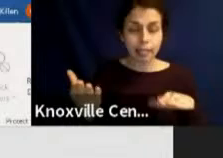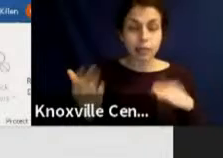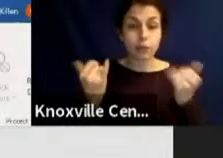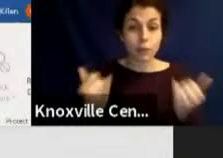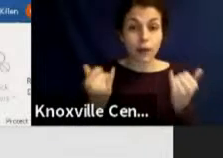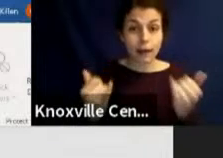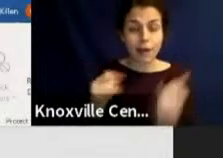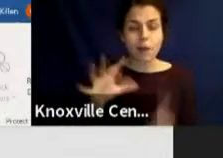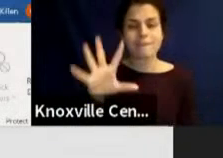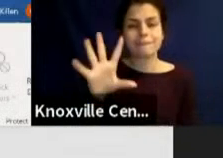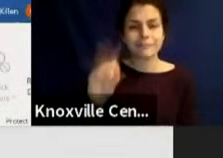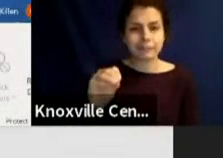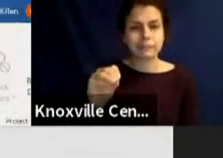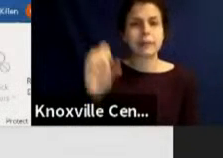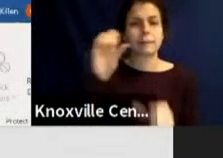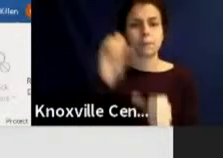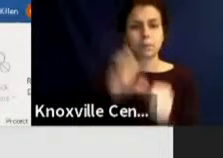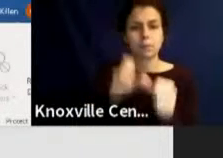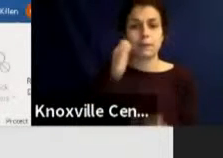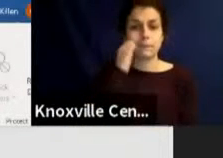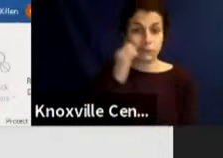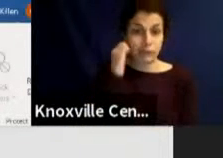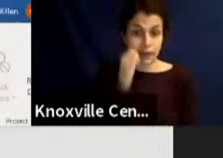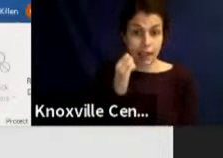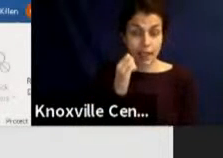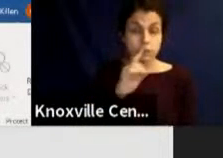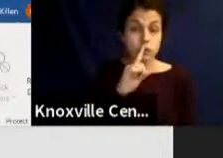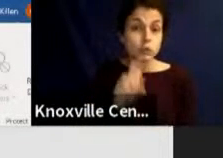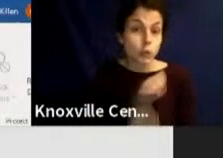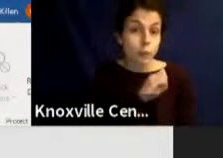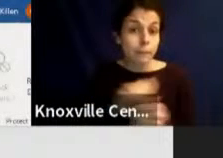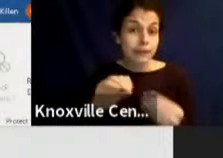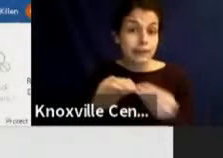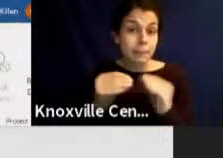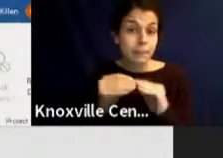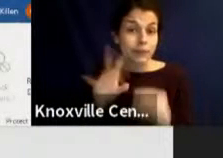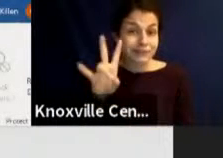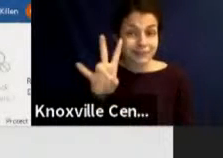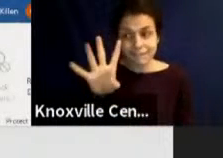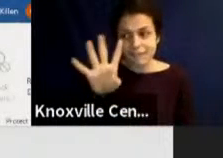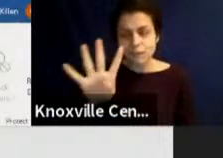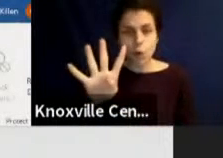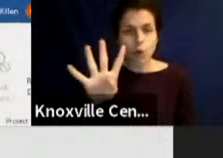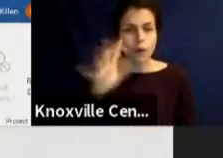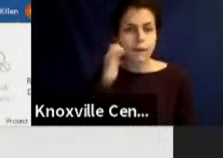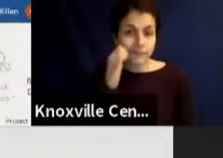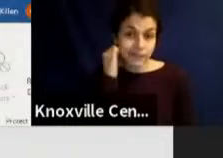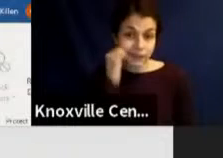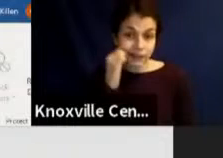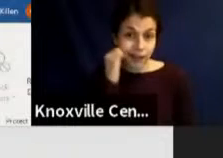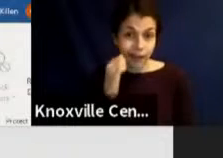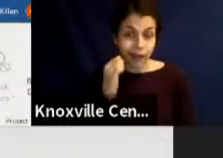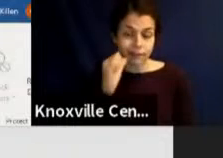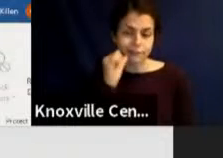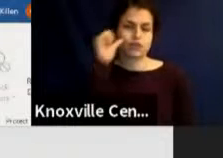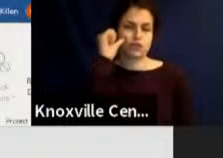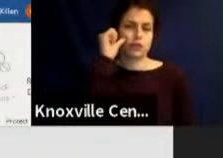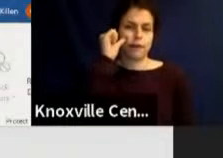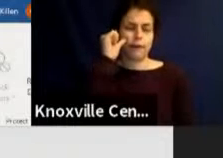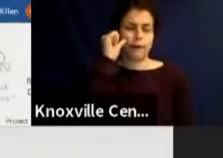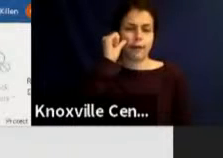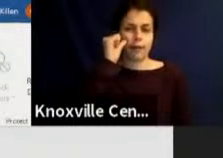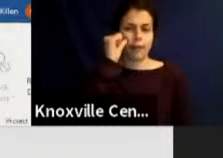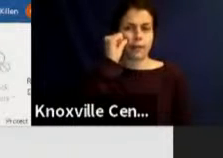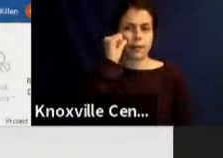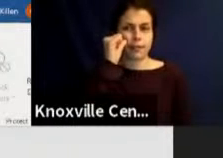at 50 per day, and actual number of 74 per day yesterday on the